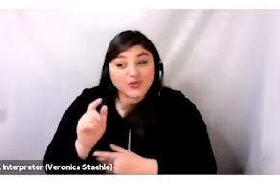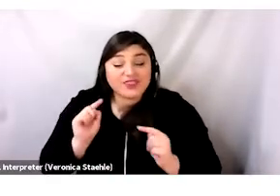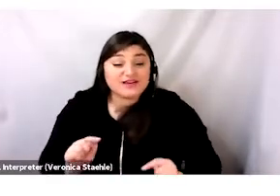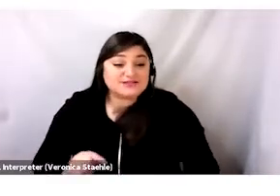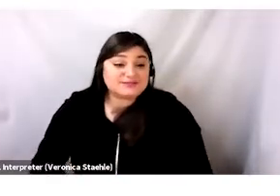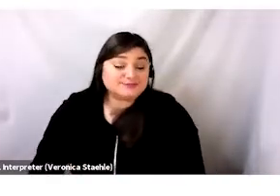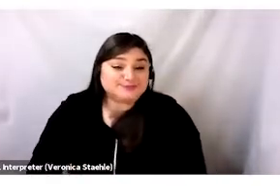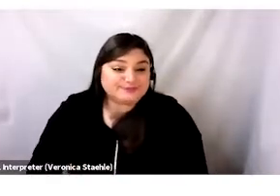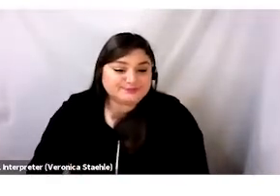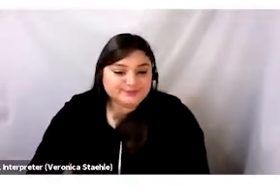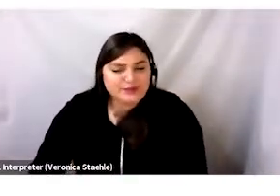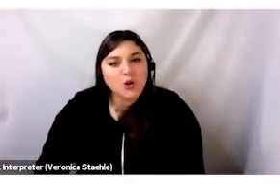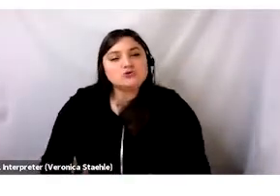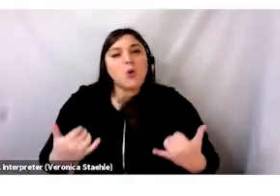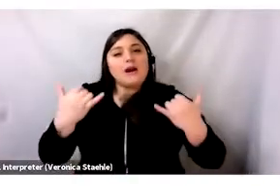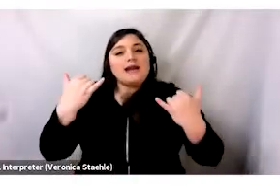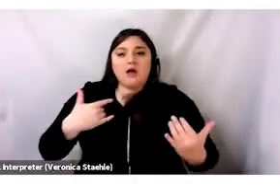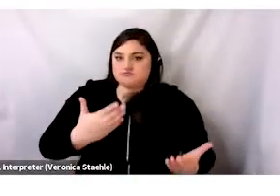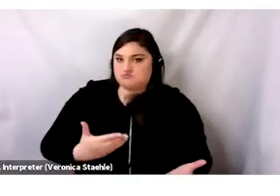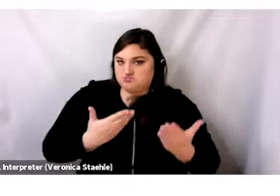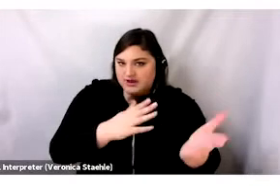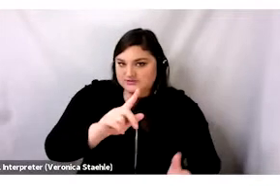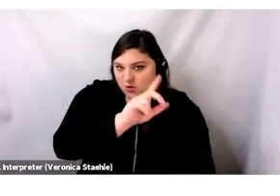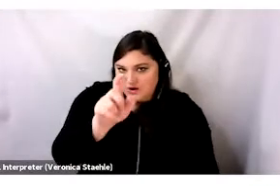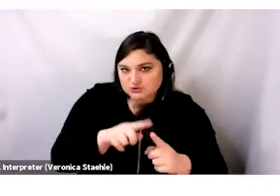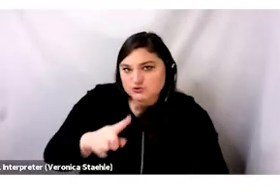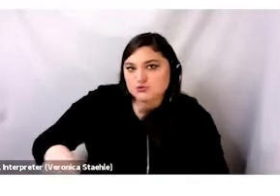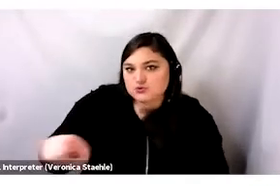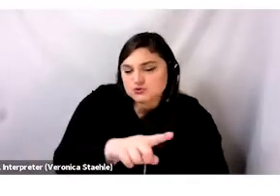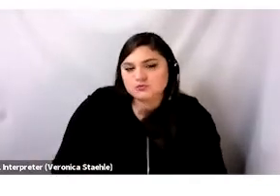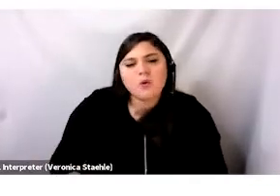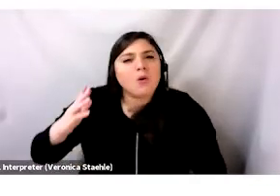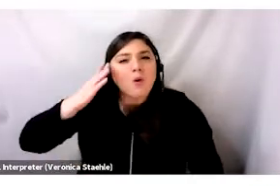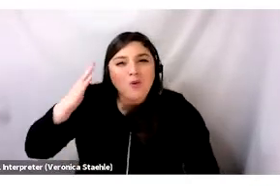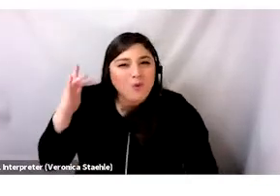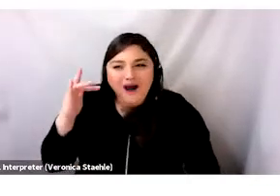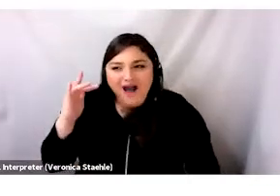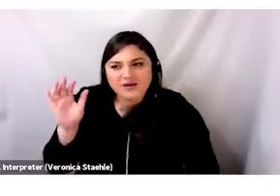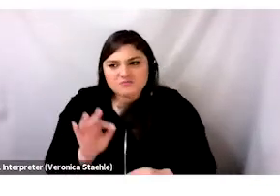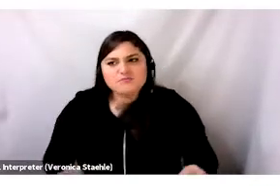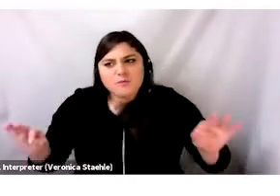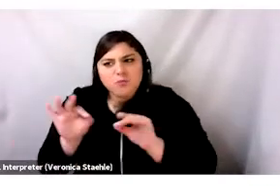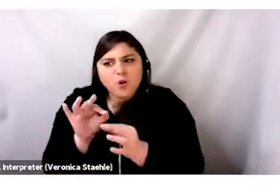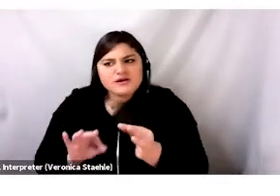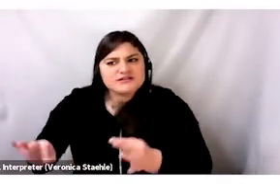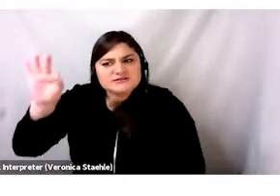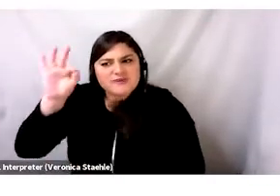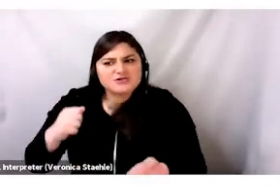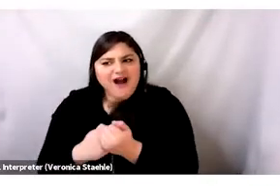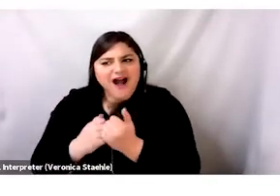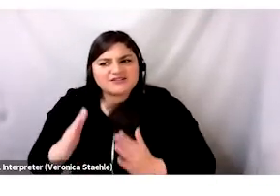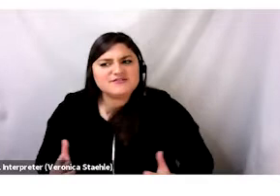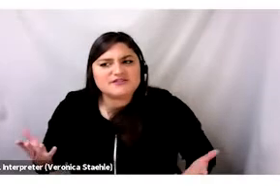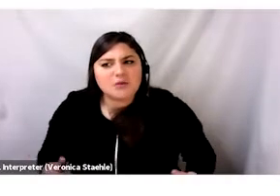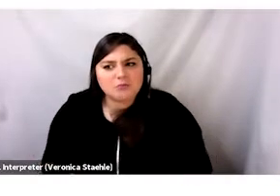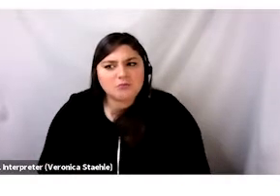So the question is, why is spiritual activism necessary today? Why am I even giving this